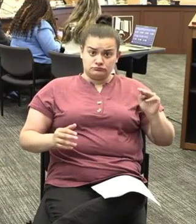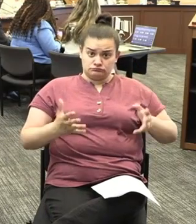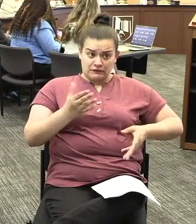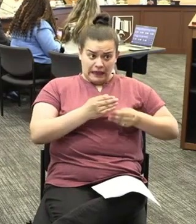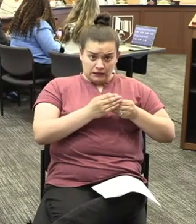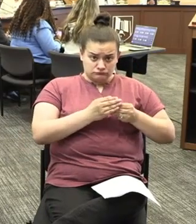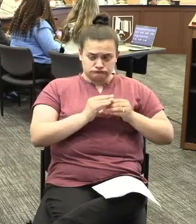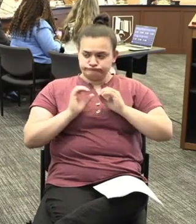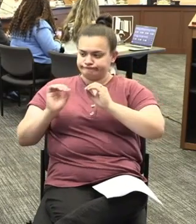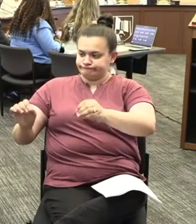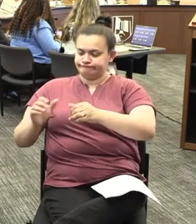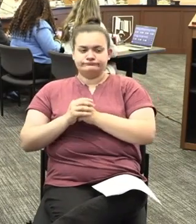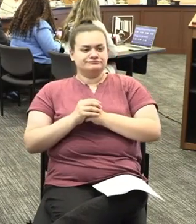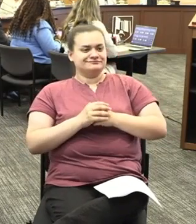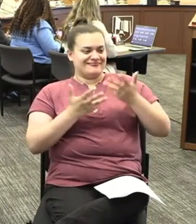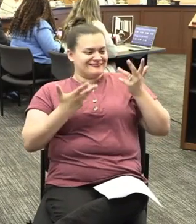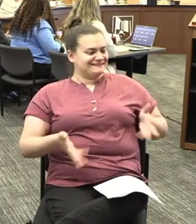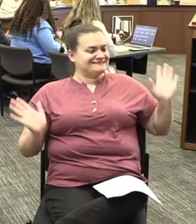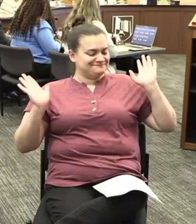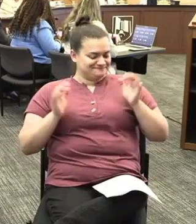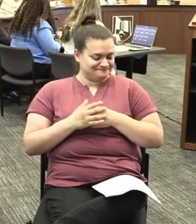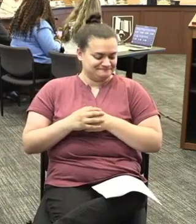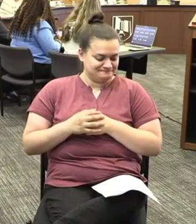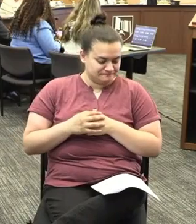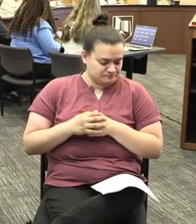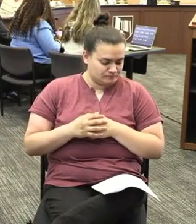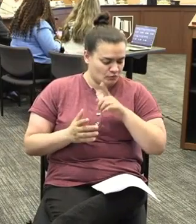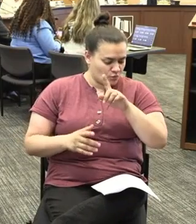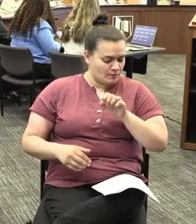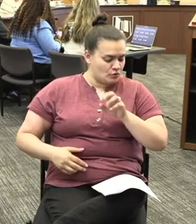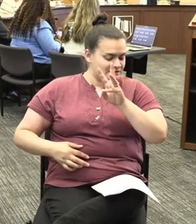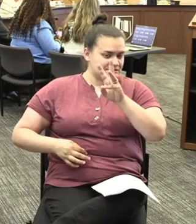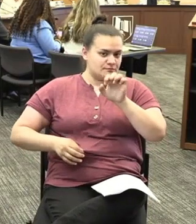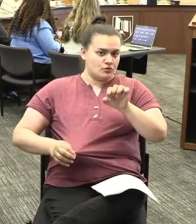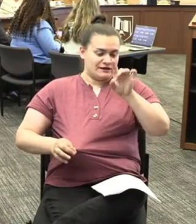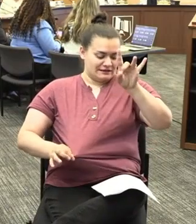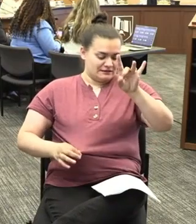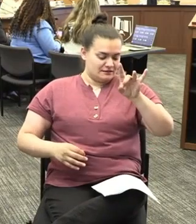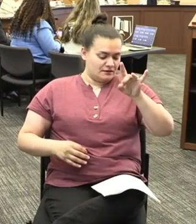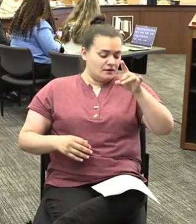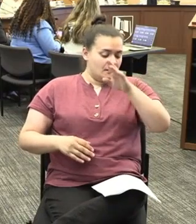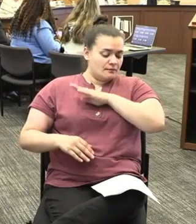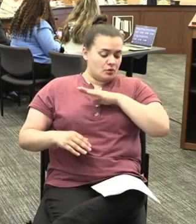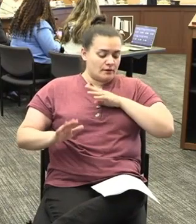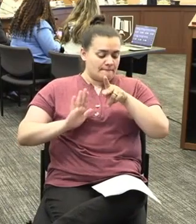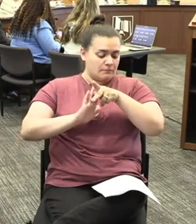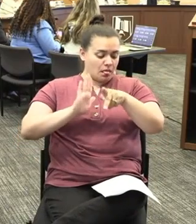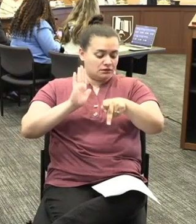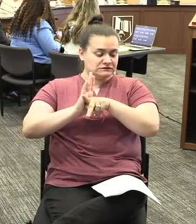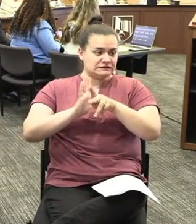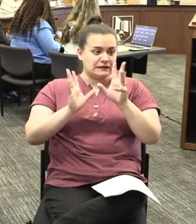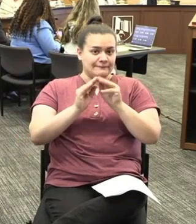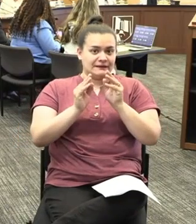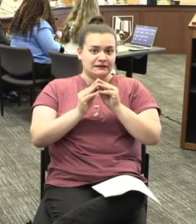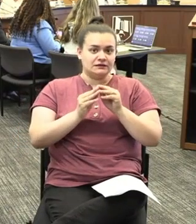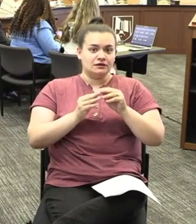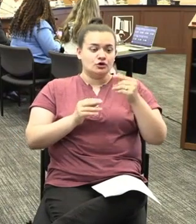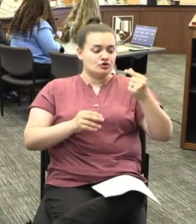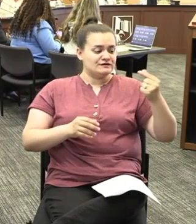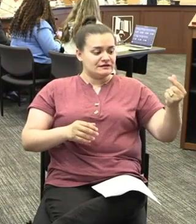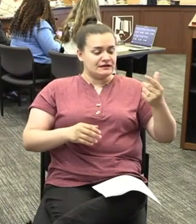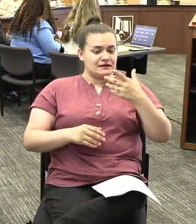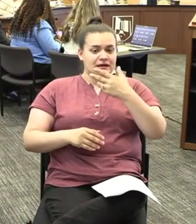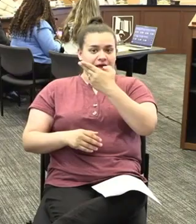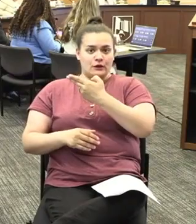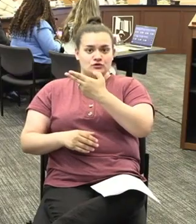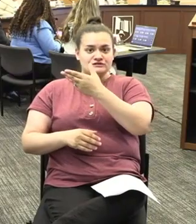ma'am. That's all. Perfect. 1.6.8, the Board Policy Committee Report. Trustee Garcia Guillen, Trustee Harris, and